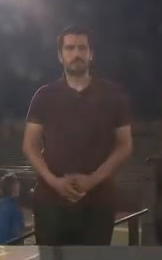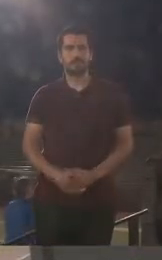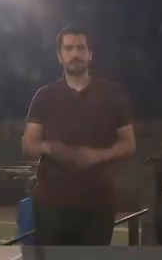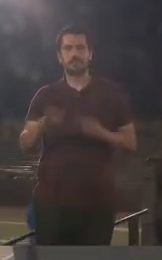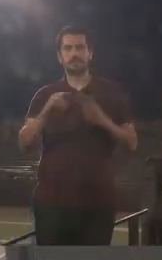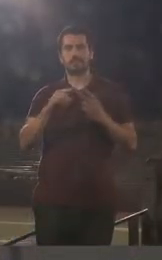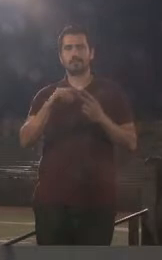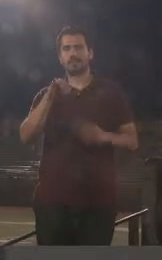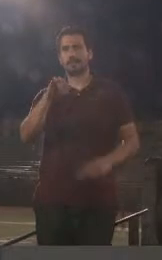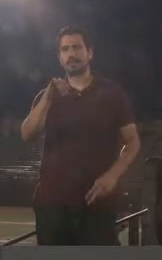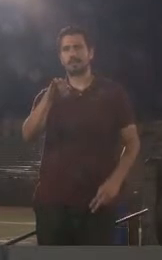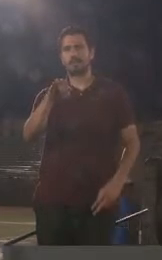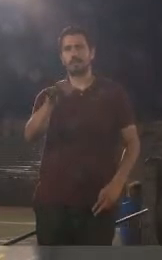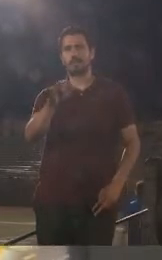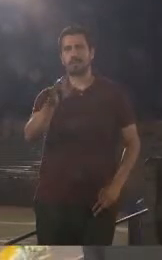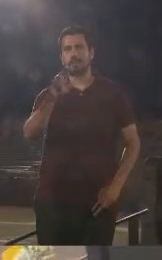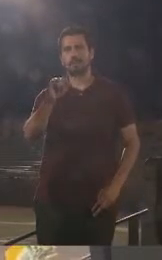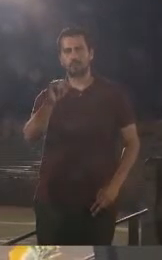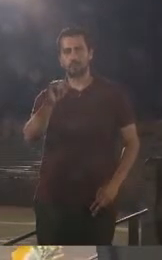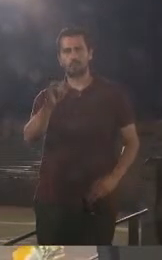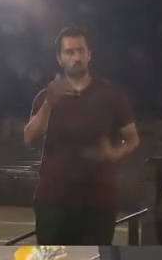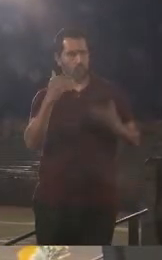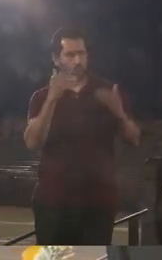Jesus Gonzalez, please step forward.